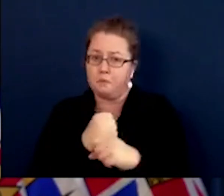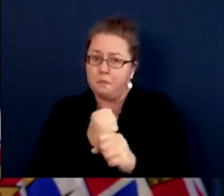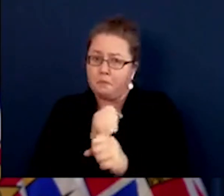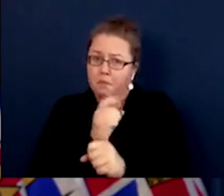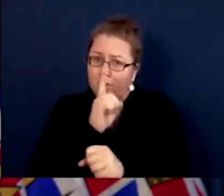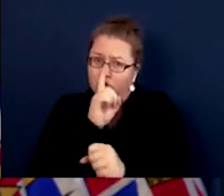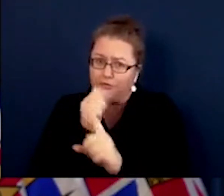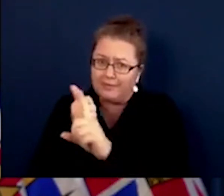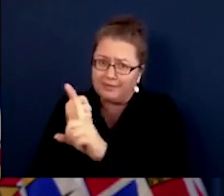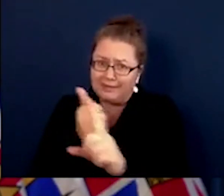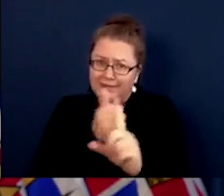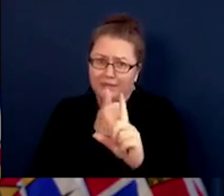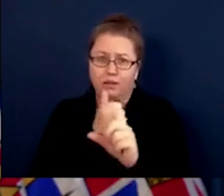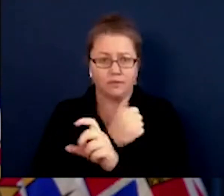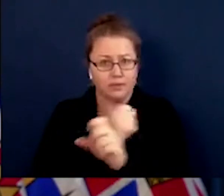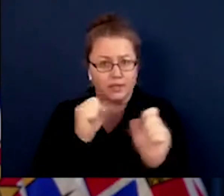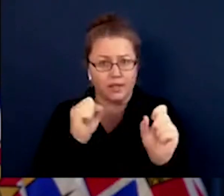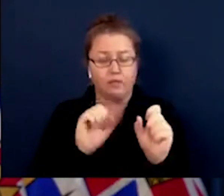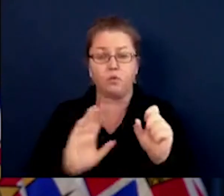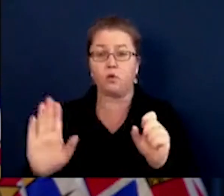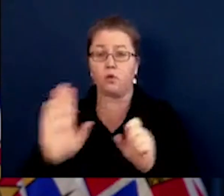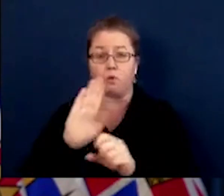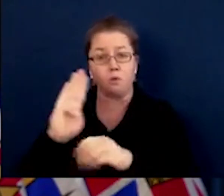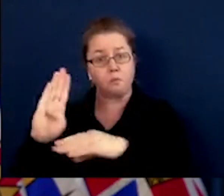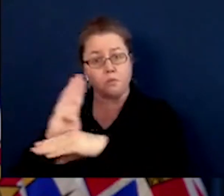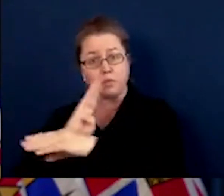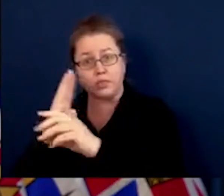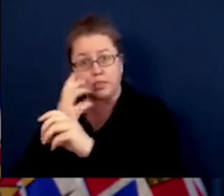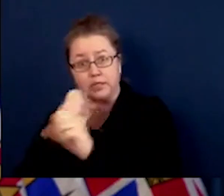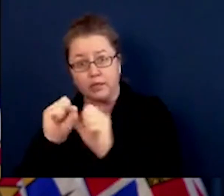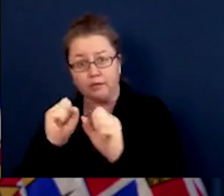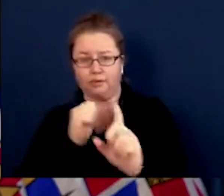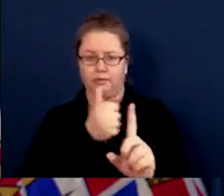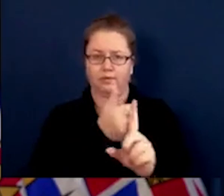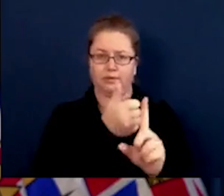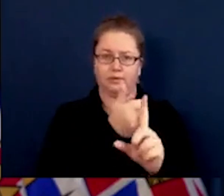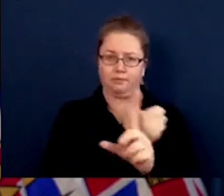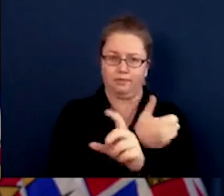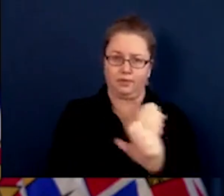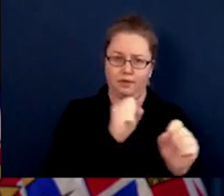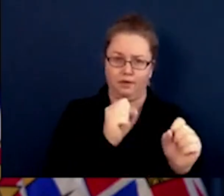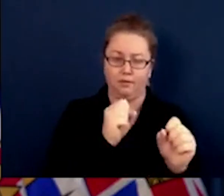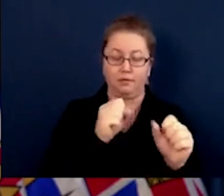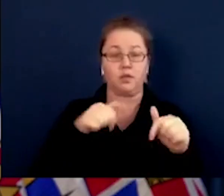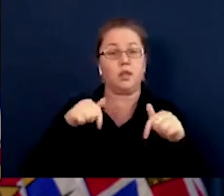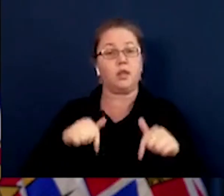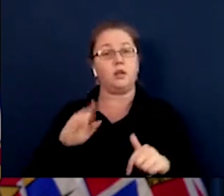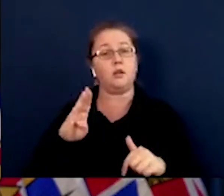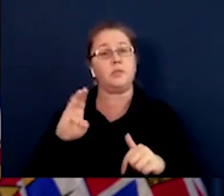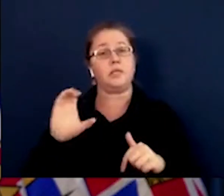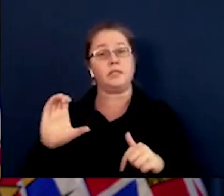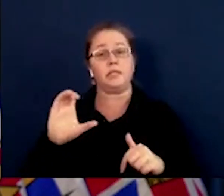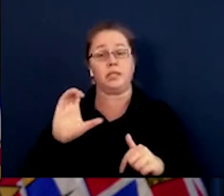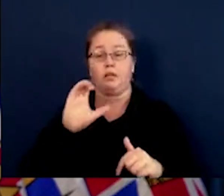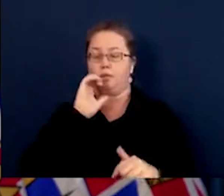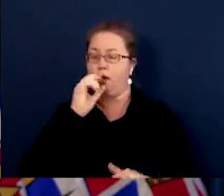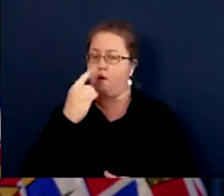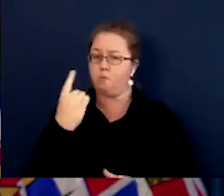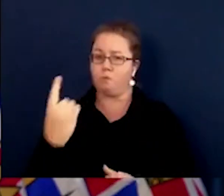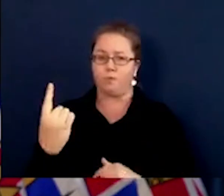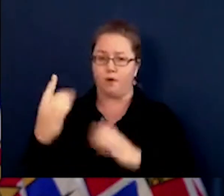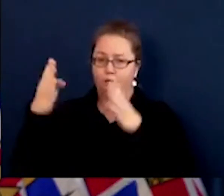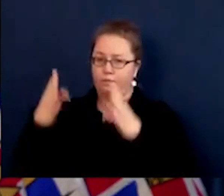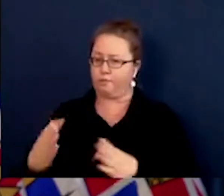safe. We all have a role to play, and we know that here in BC, and we have done our part.